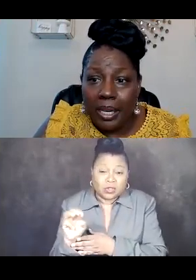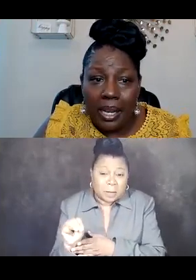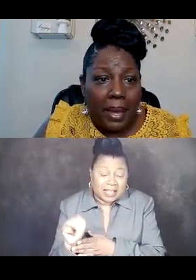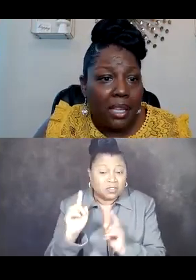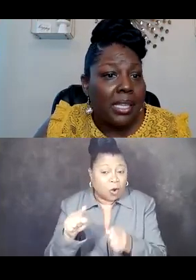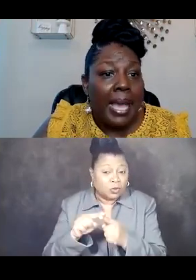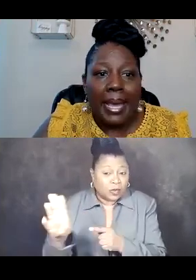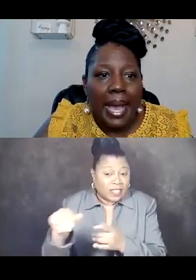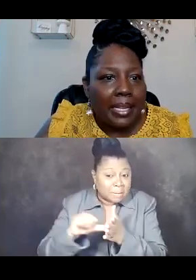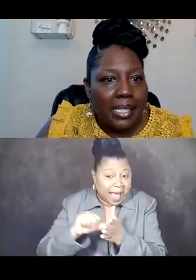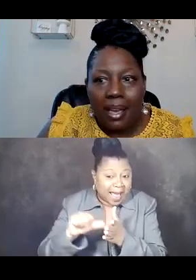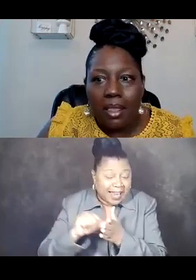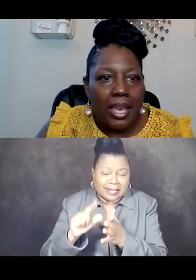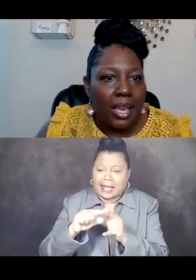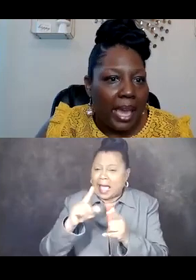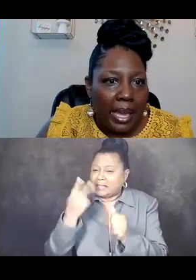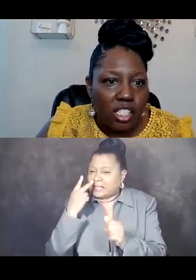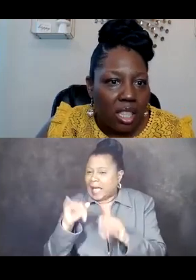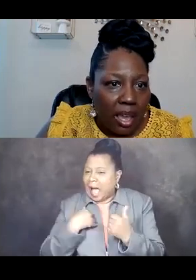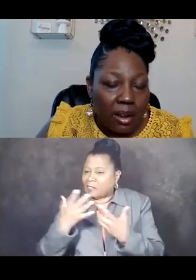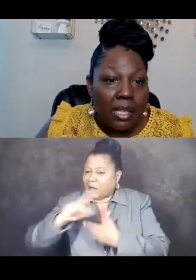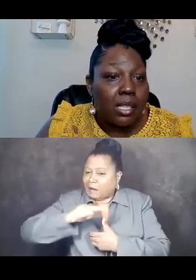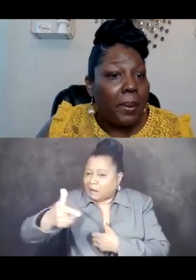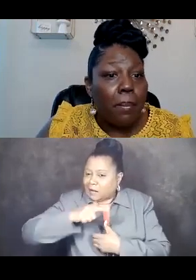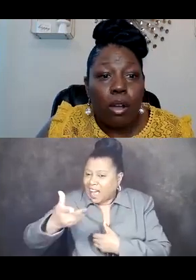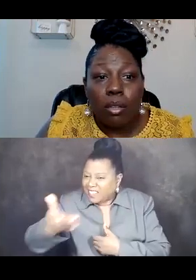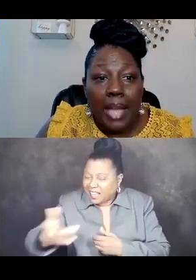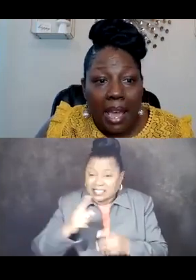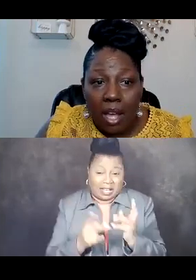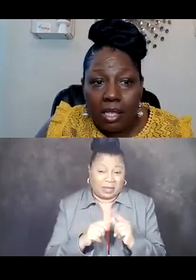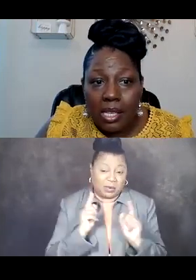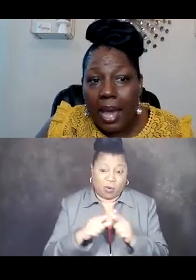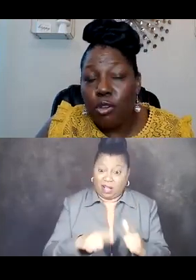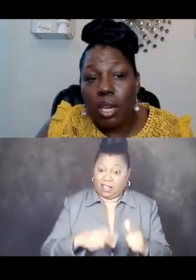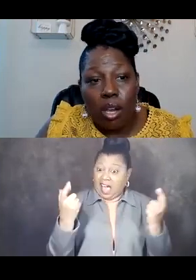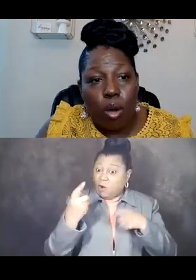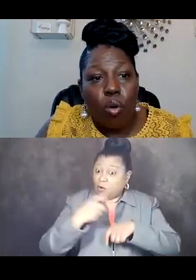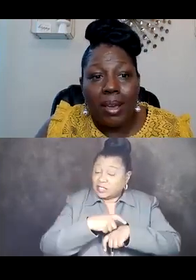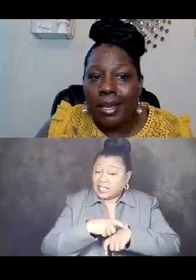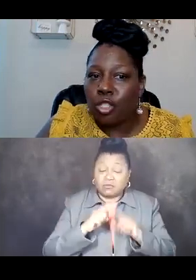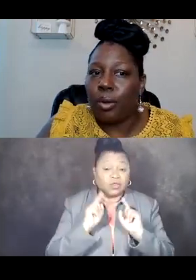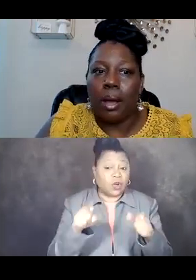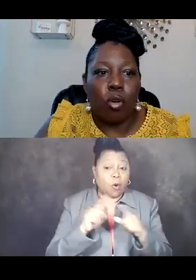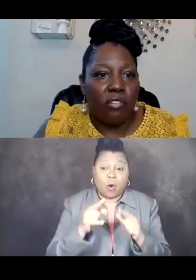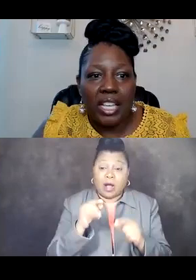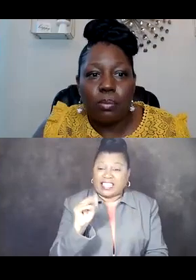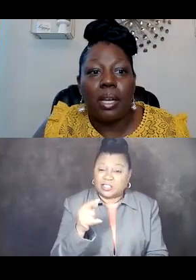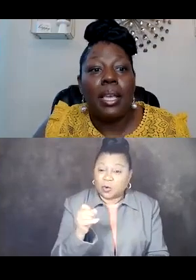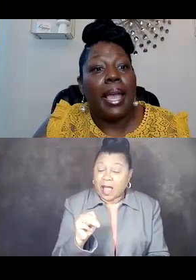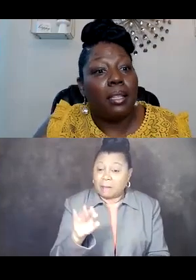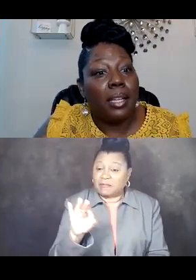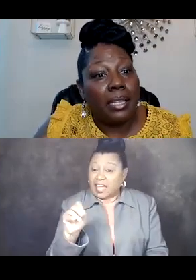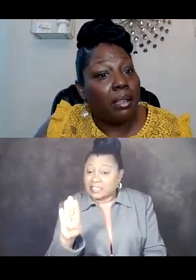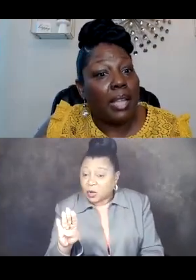social media pages and kind of see how they engage there. Some people go live all the time. You can go on Instagram, on